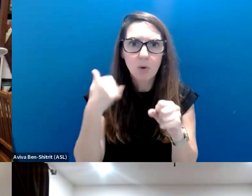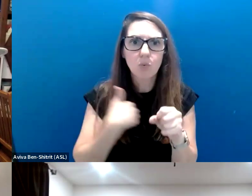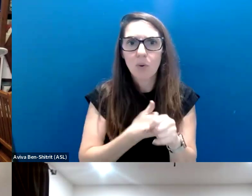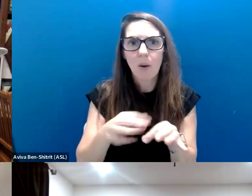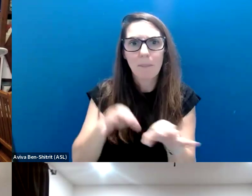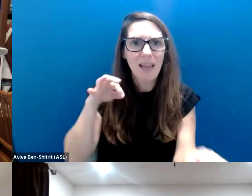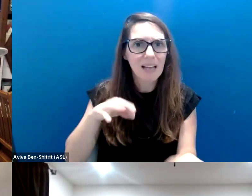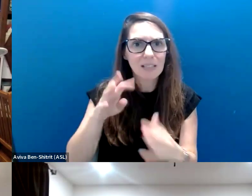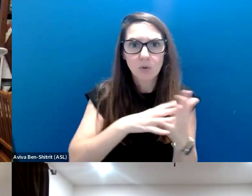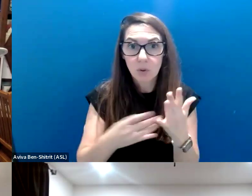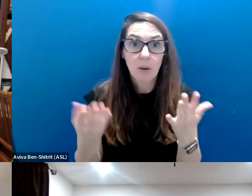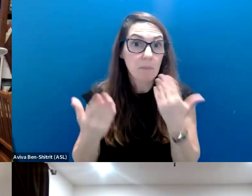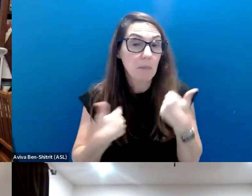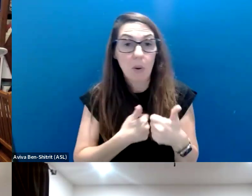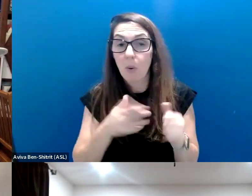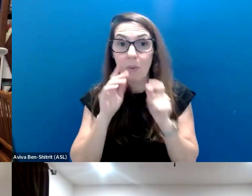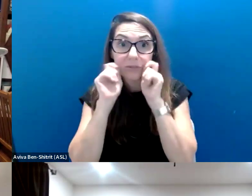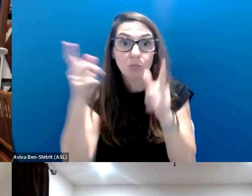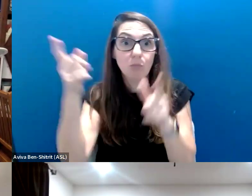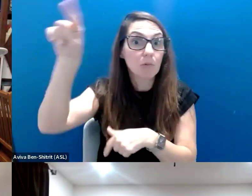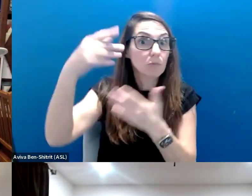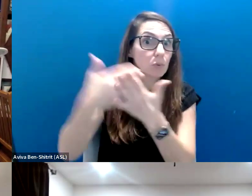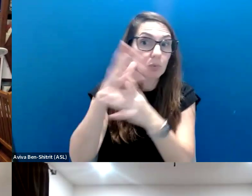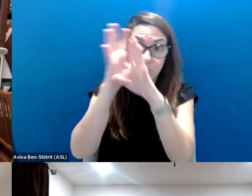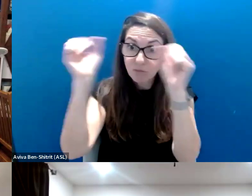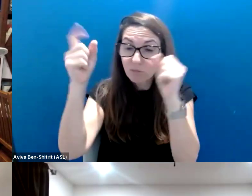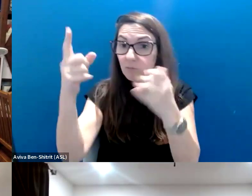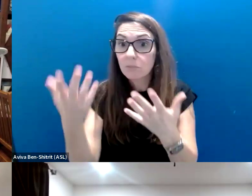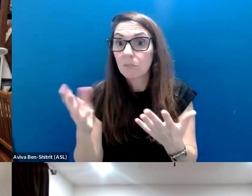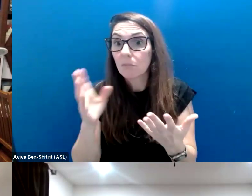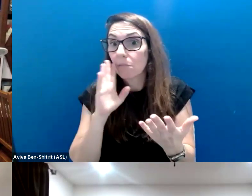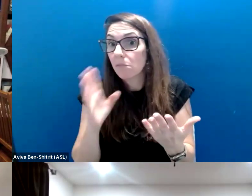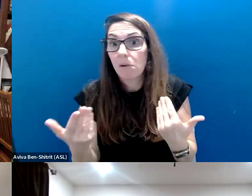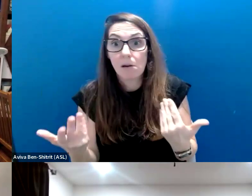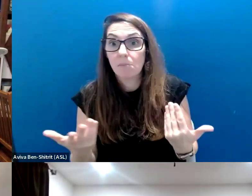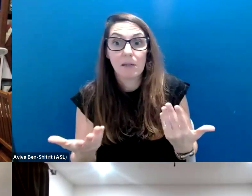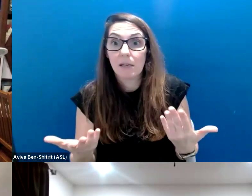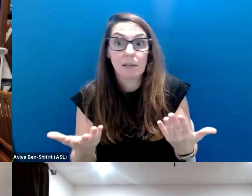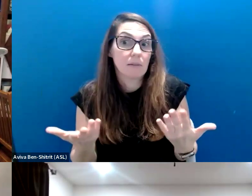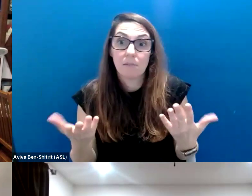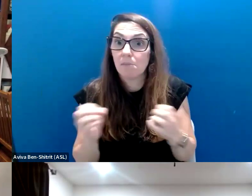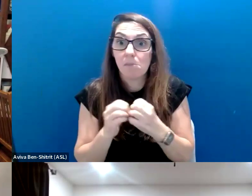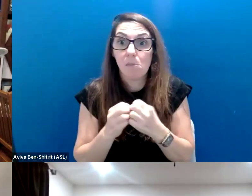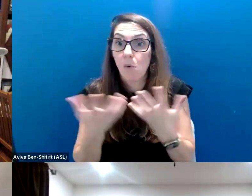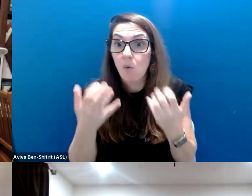we could be pleasantly surprised, and it could be radical transparency and all